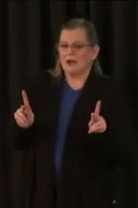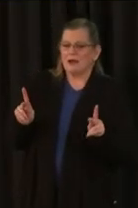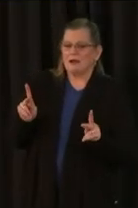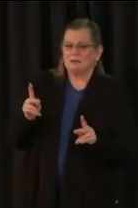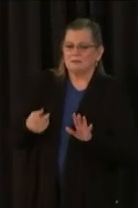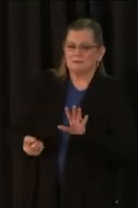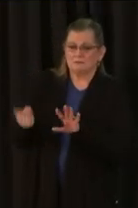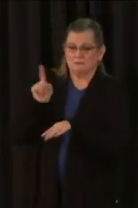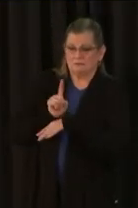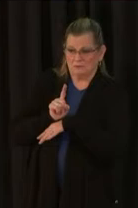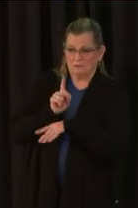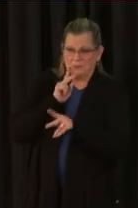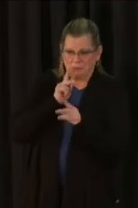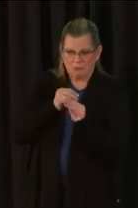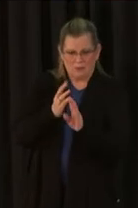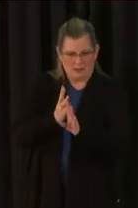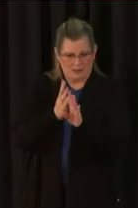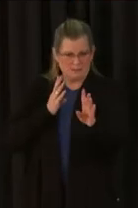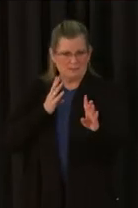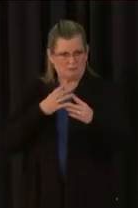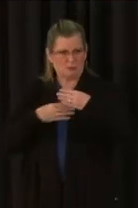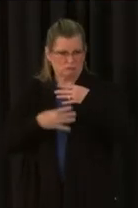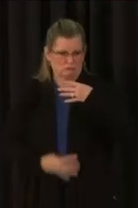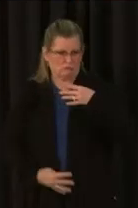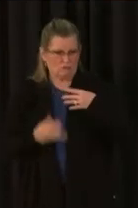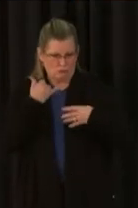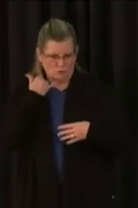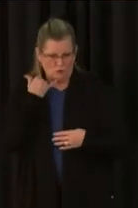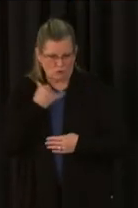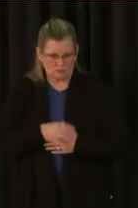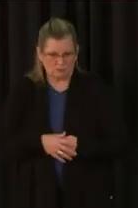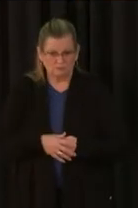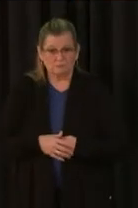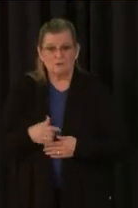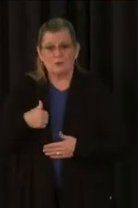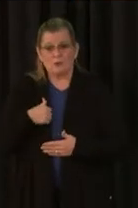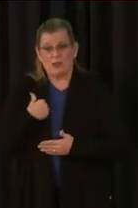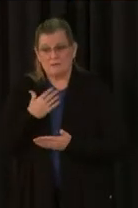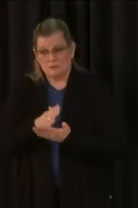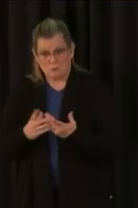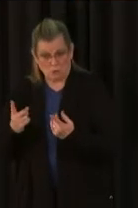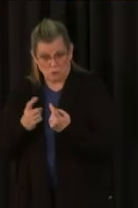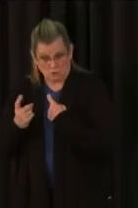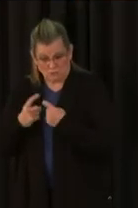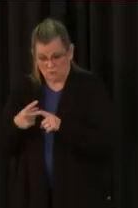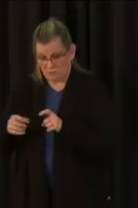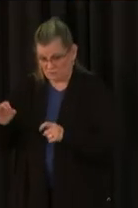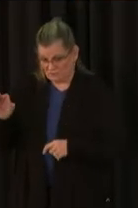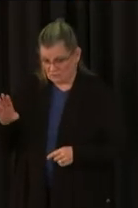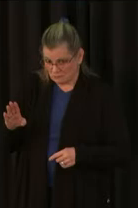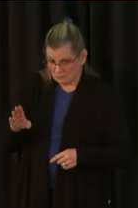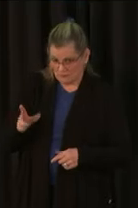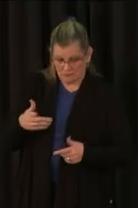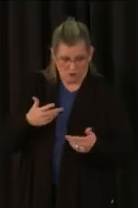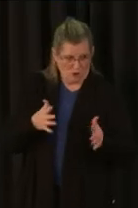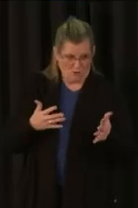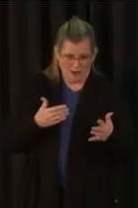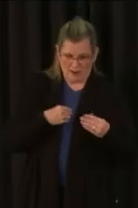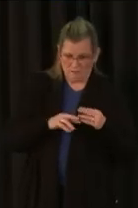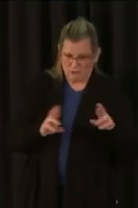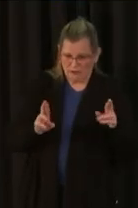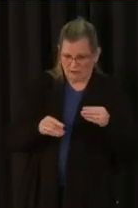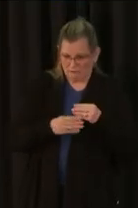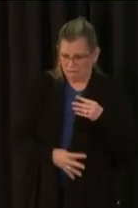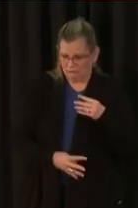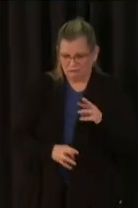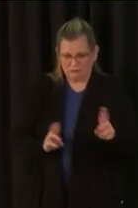the screeners who will get you onto the call. And then we have some questions from Facebook and Twitter already. If you're on Facebook, you